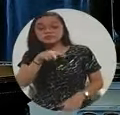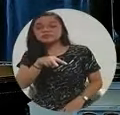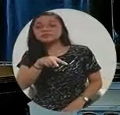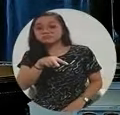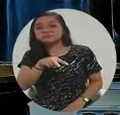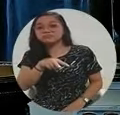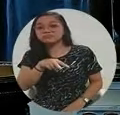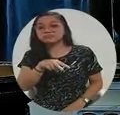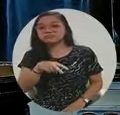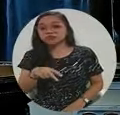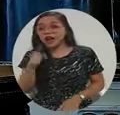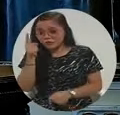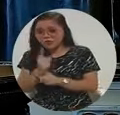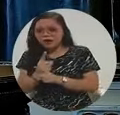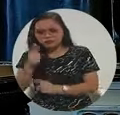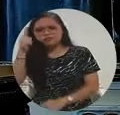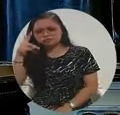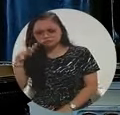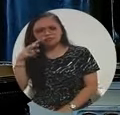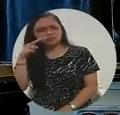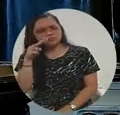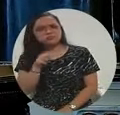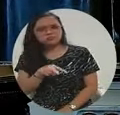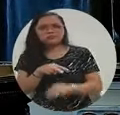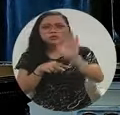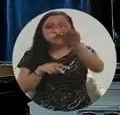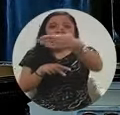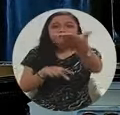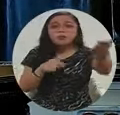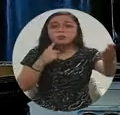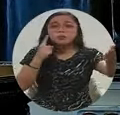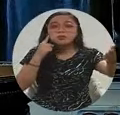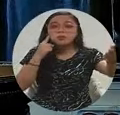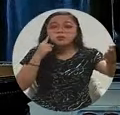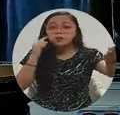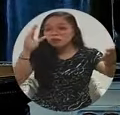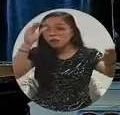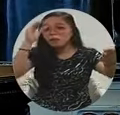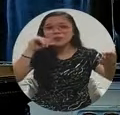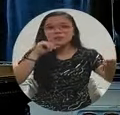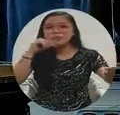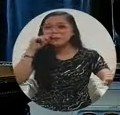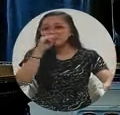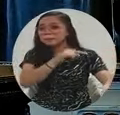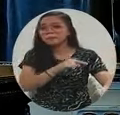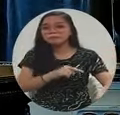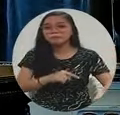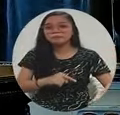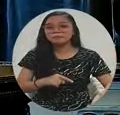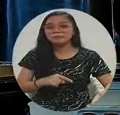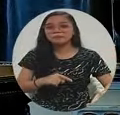The devil will make you feel it is right. It is wrong. Kamong mga lalaki, ayaw mo pamakakdong.